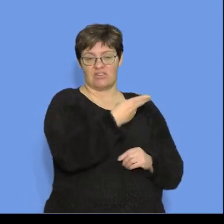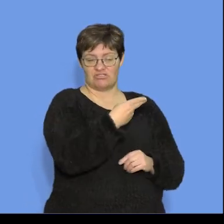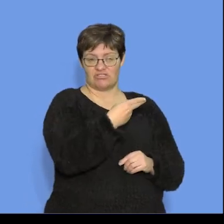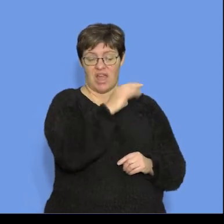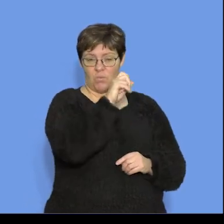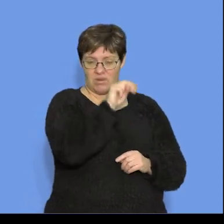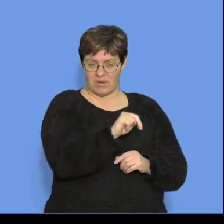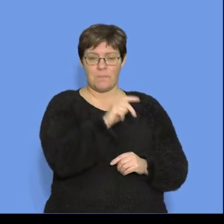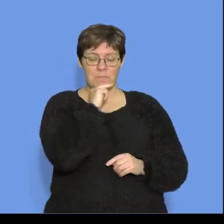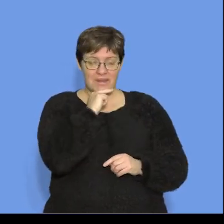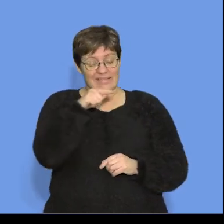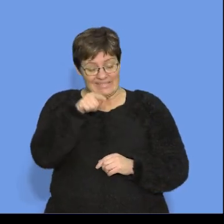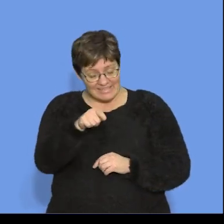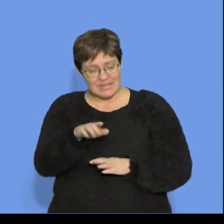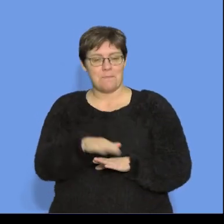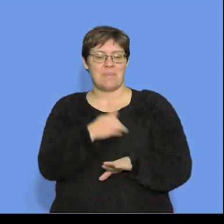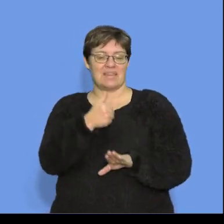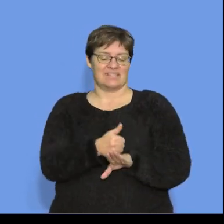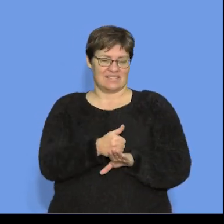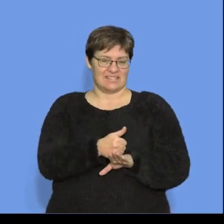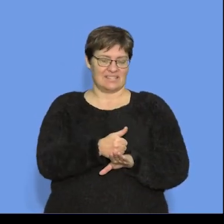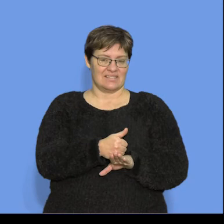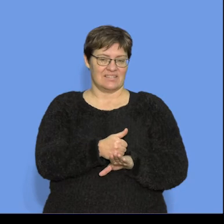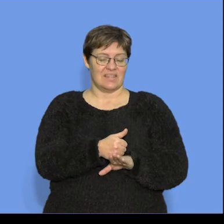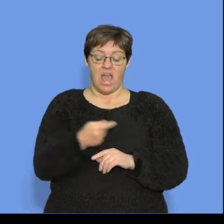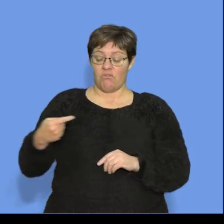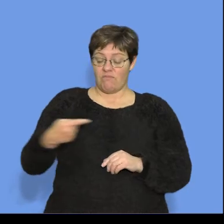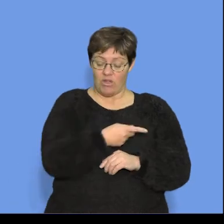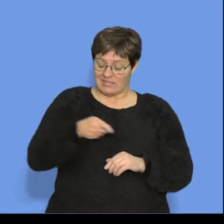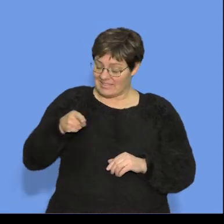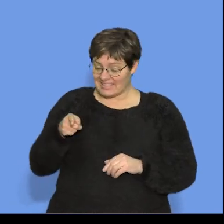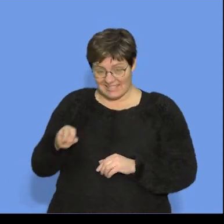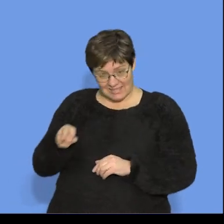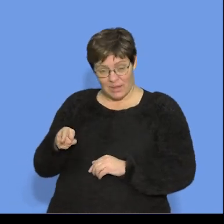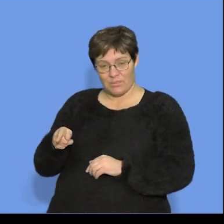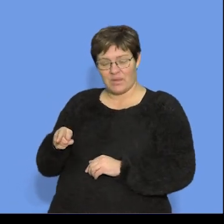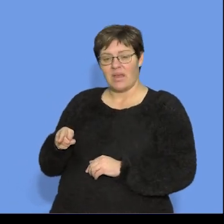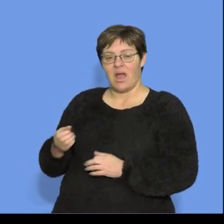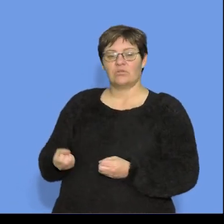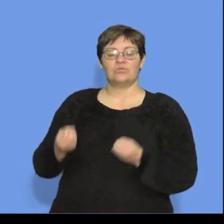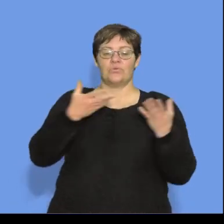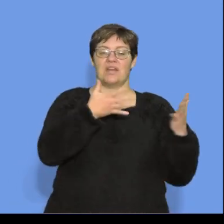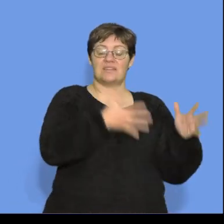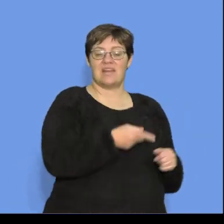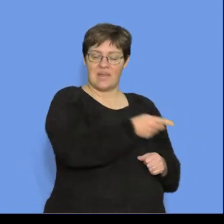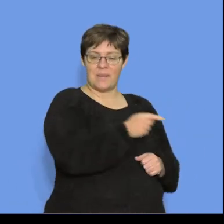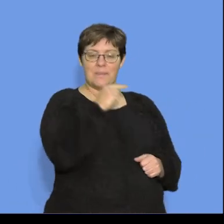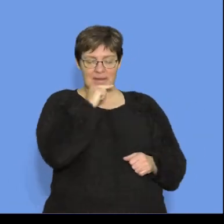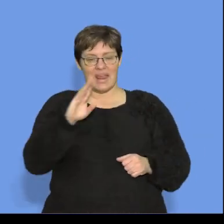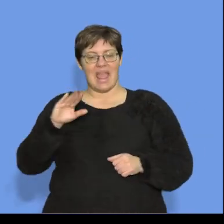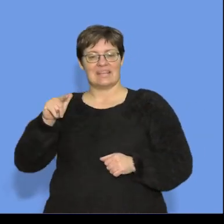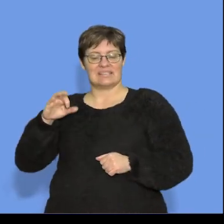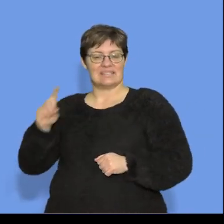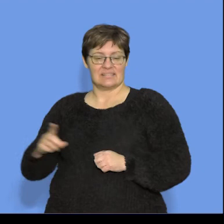it will be the base, and in the reverse reaction, this will be the donator, so this is the